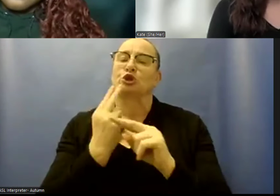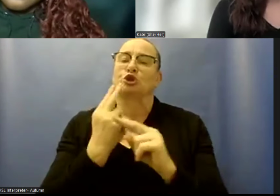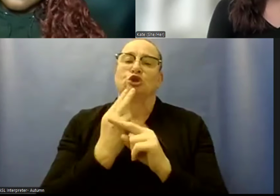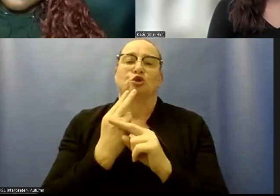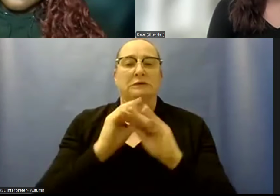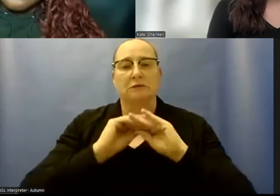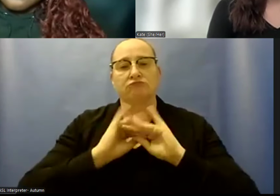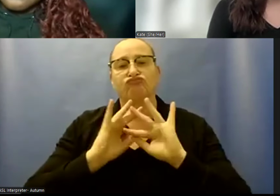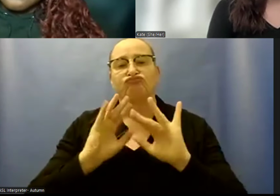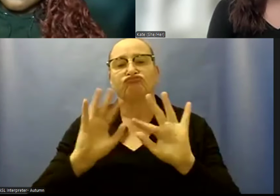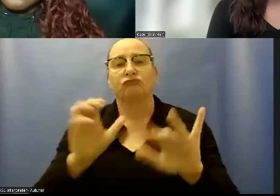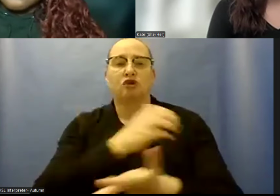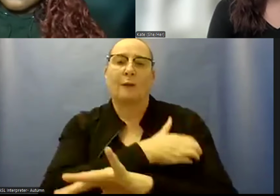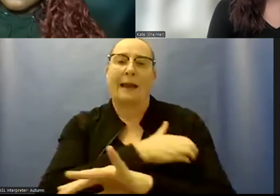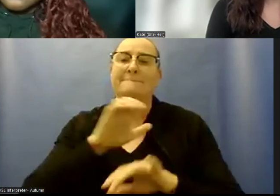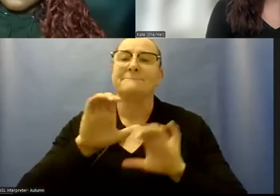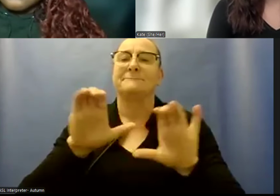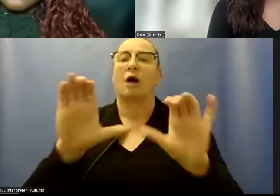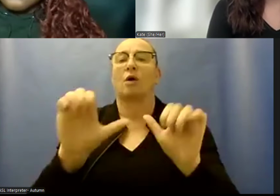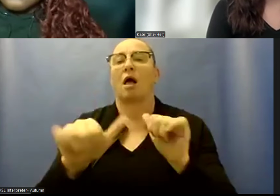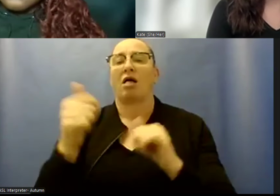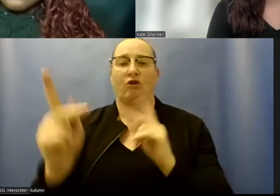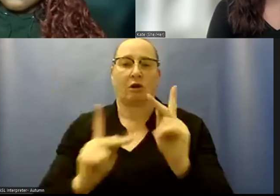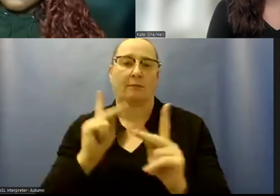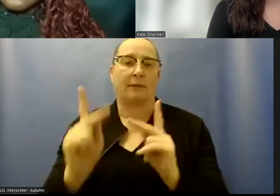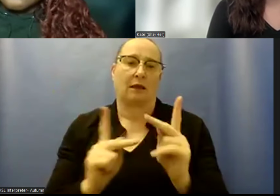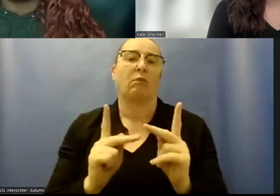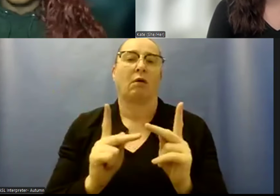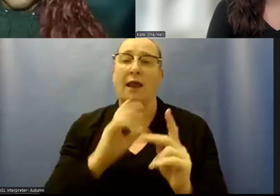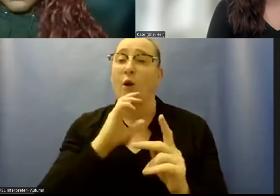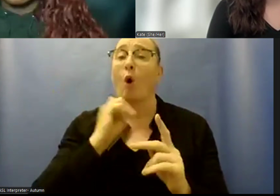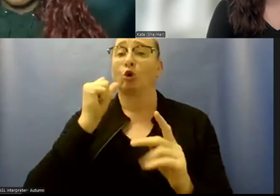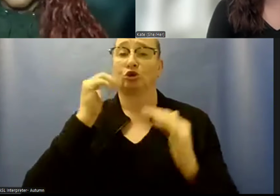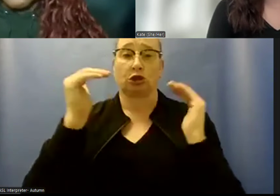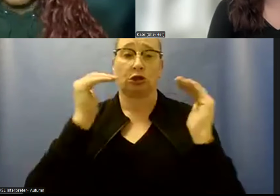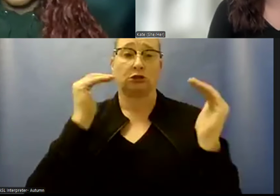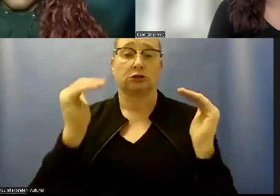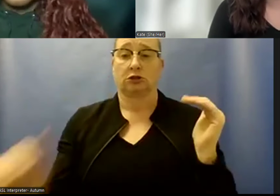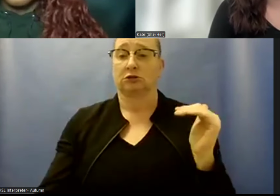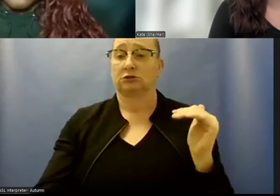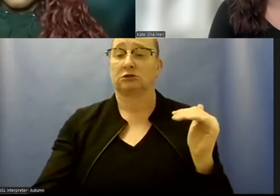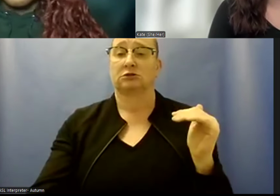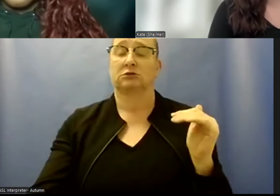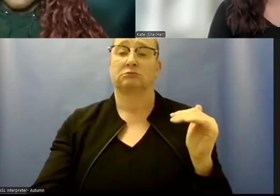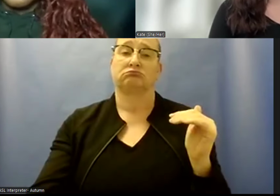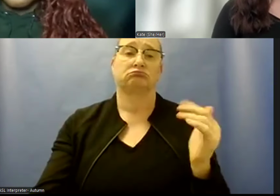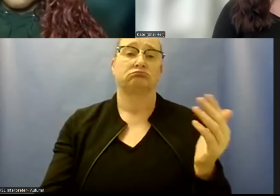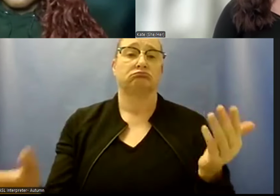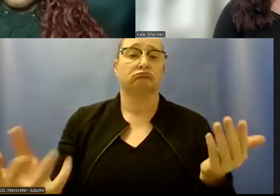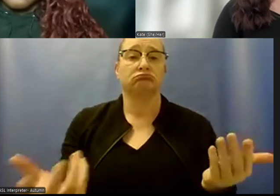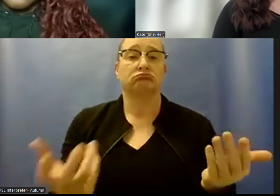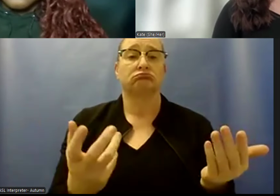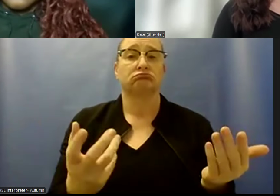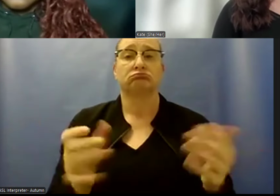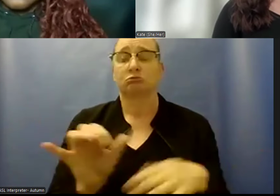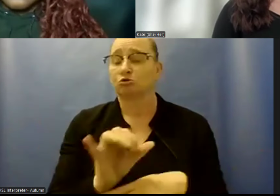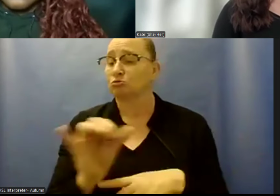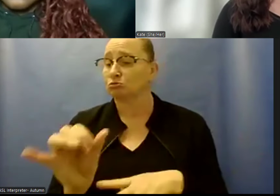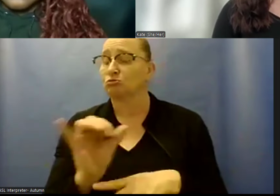to empower other young people and even older adults, because older adults are still trying to figure out what a healthy relationship is as well,